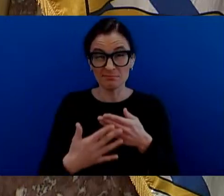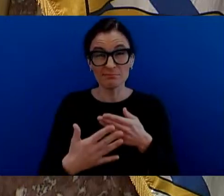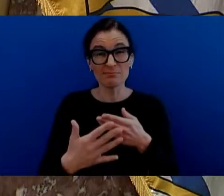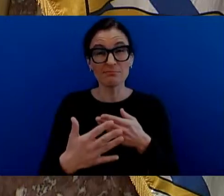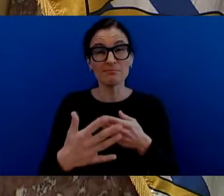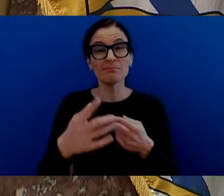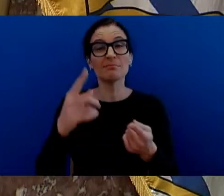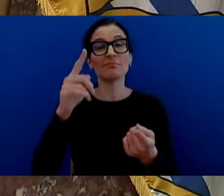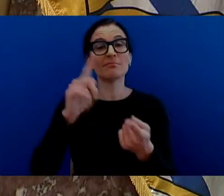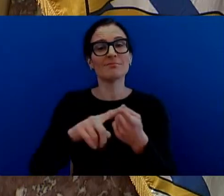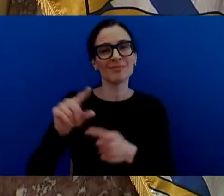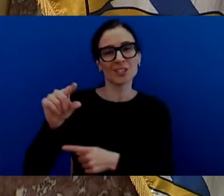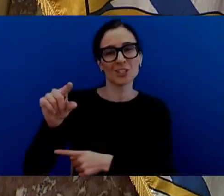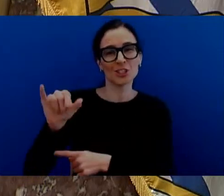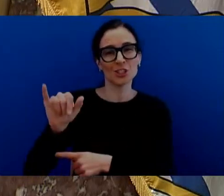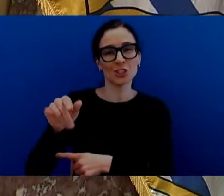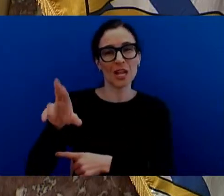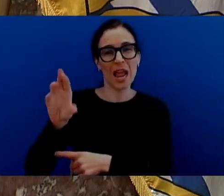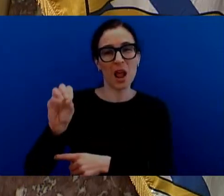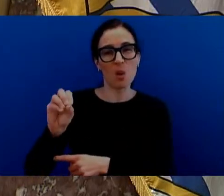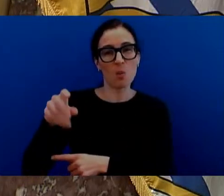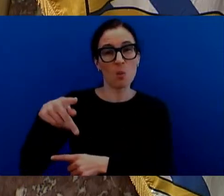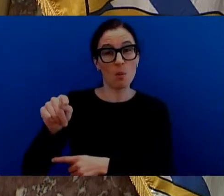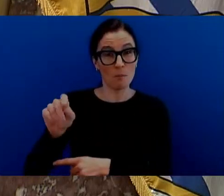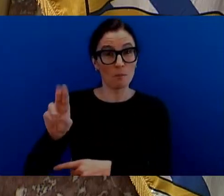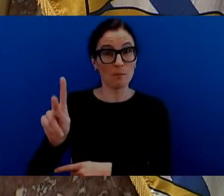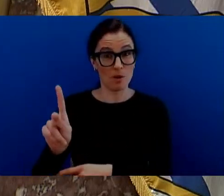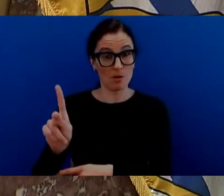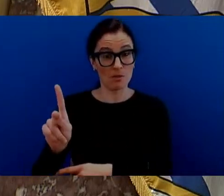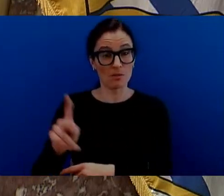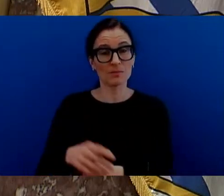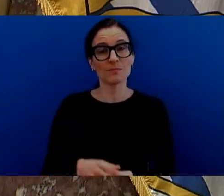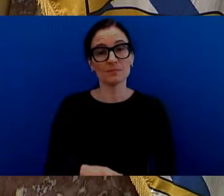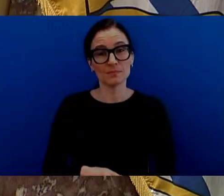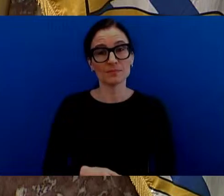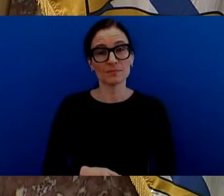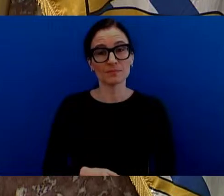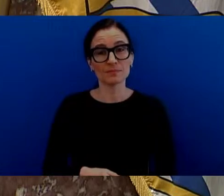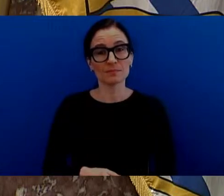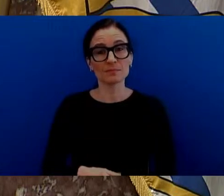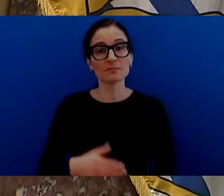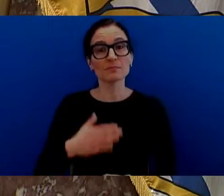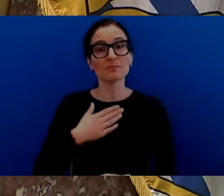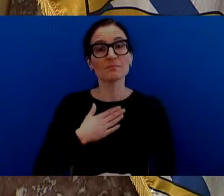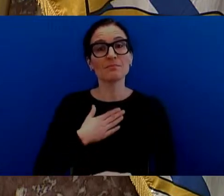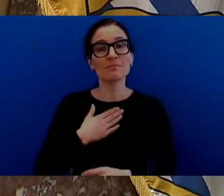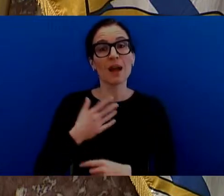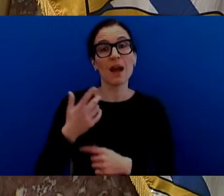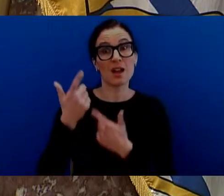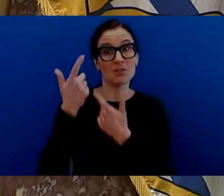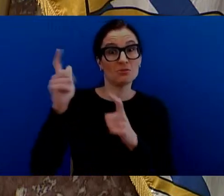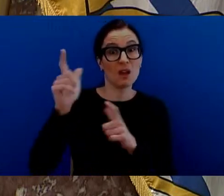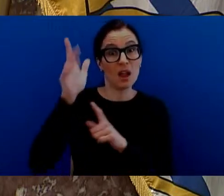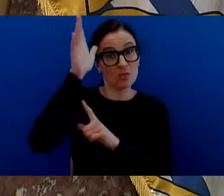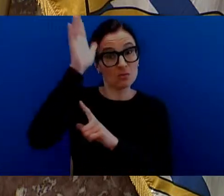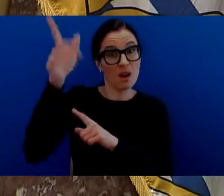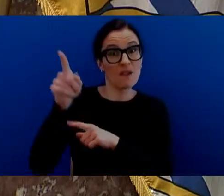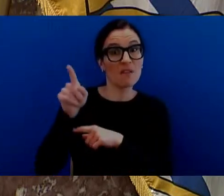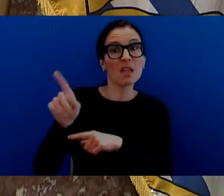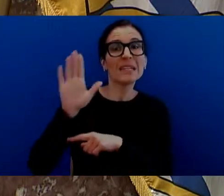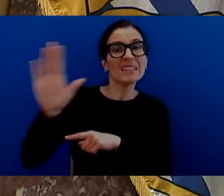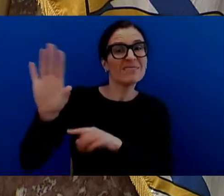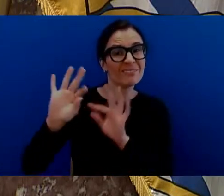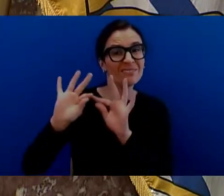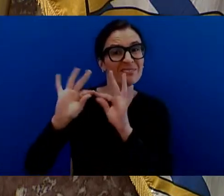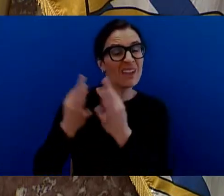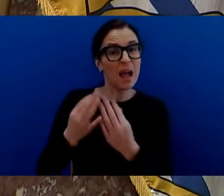My great-grandfather and all his family members lived in their longhouse at Cadboro Bay, snow